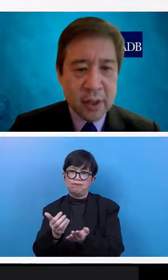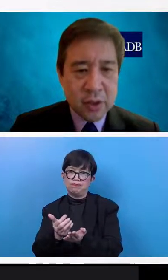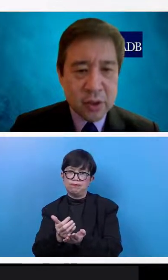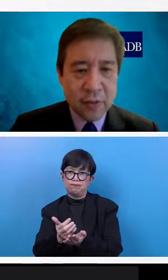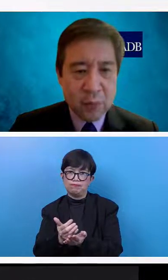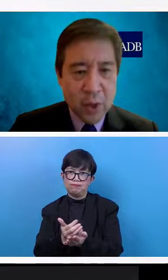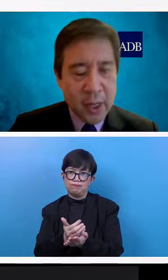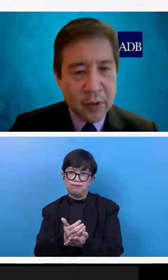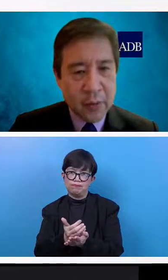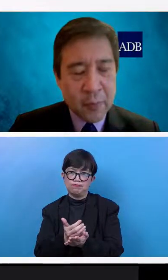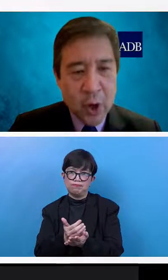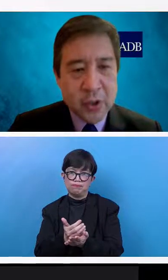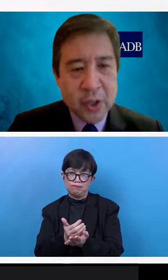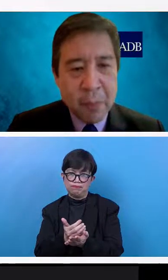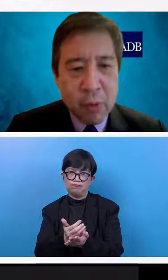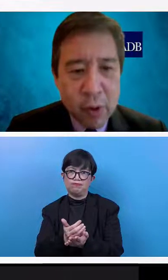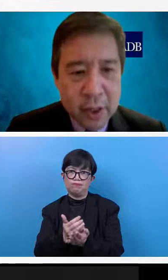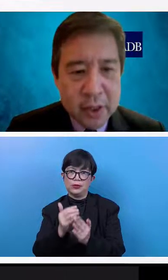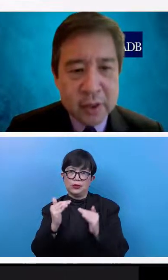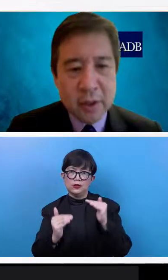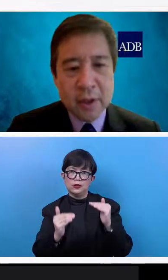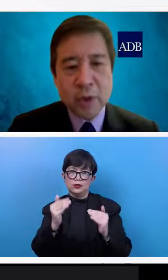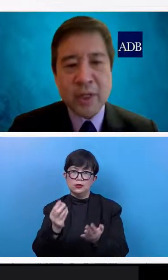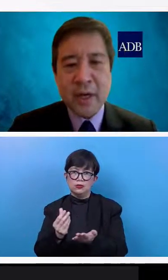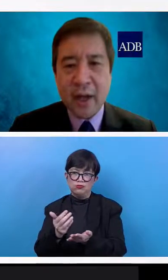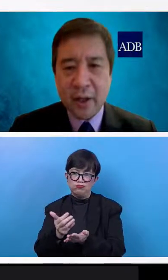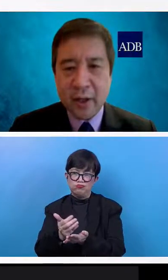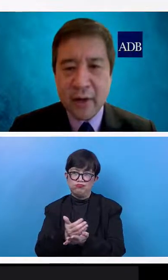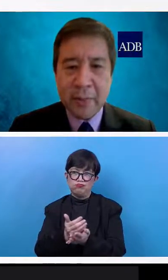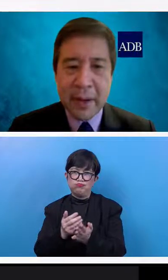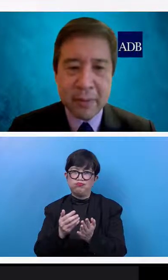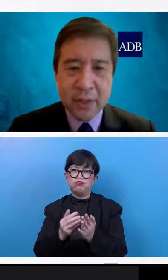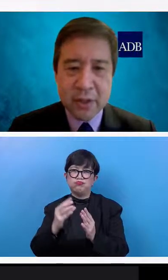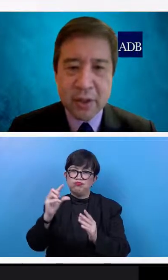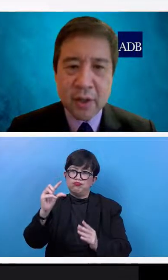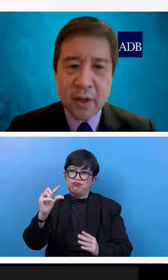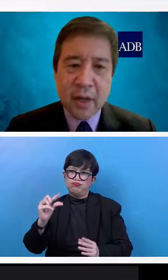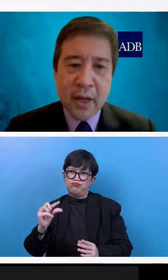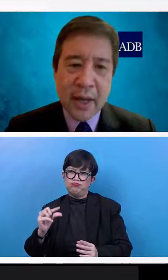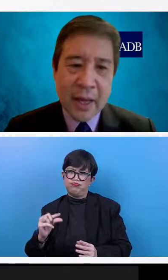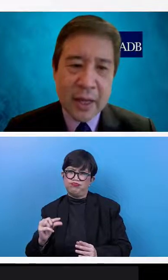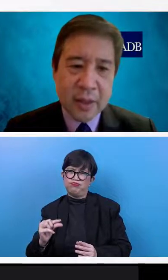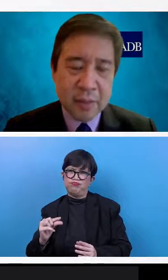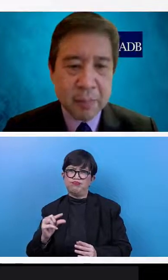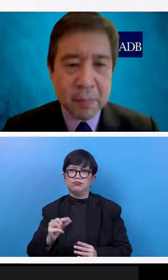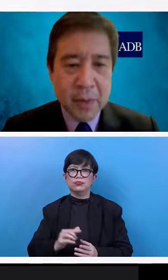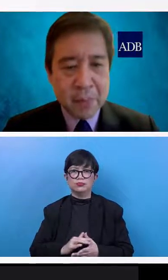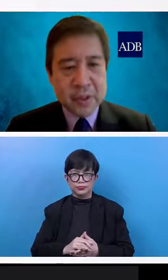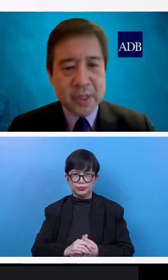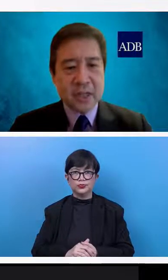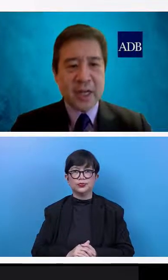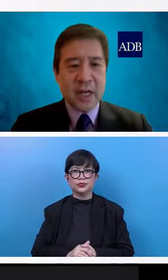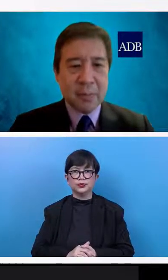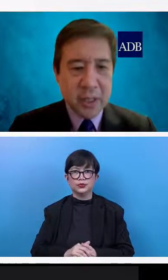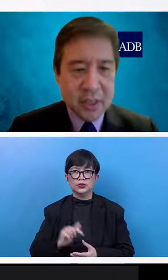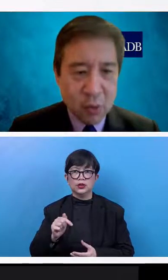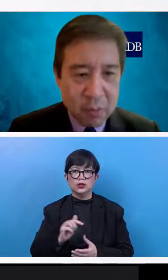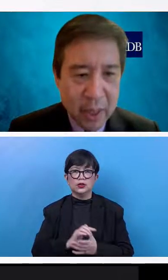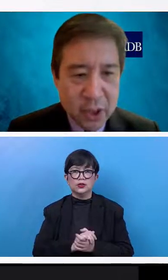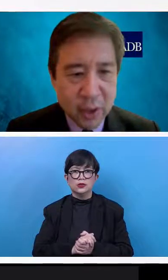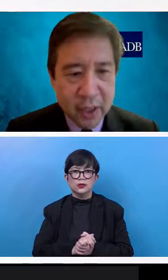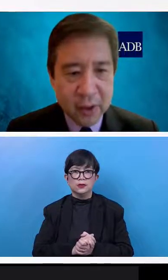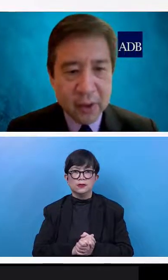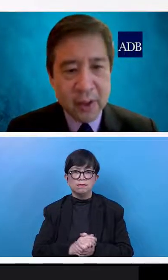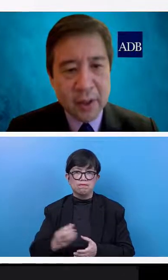impacts. So those in the poorest quintile of the population had percentage income losses that were